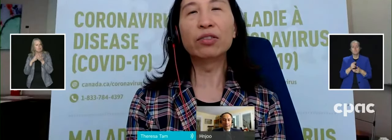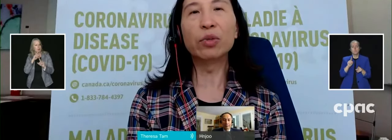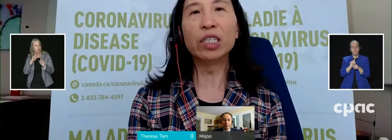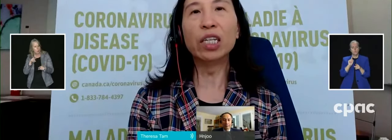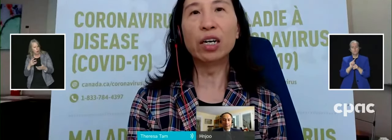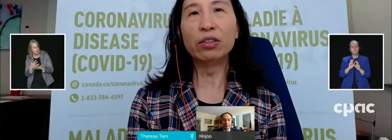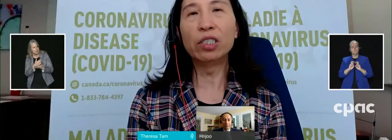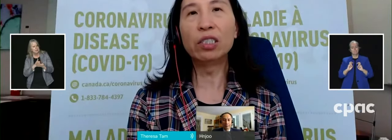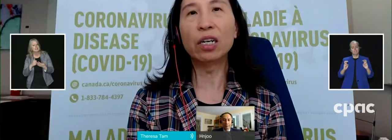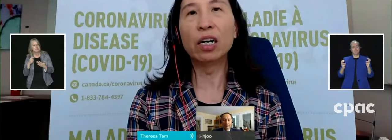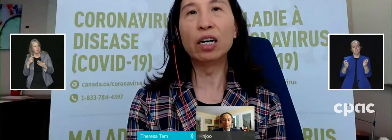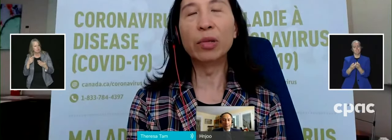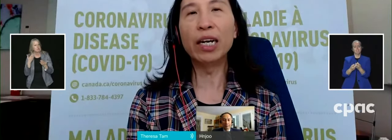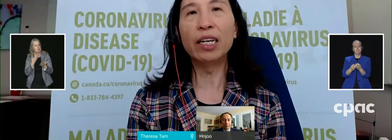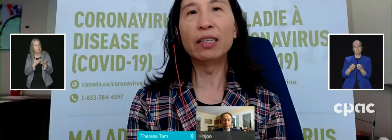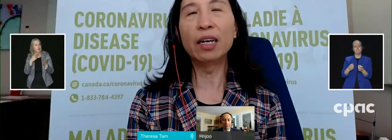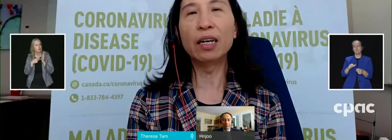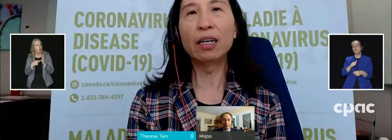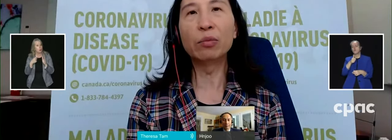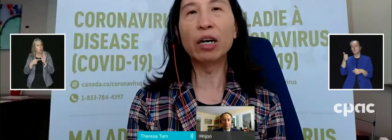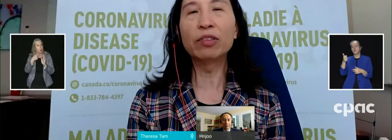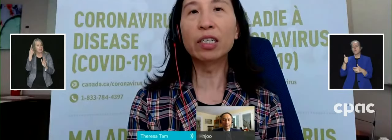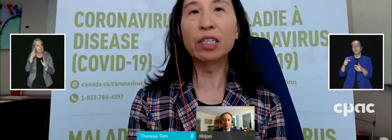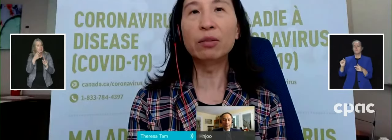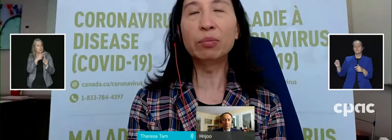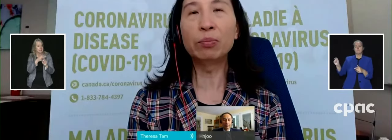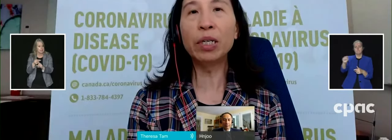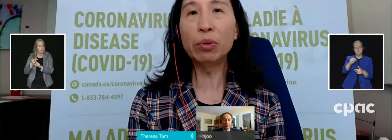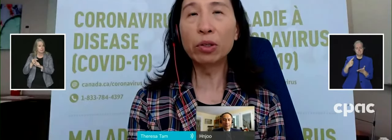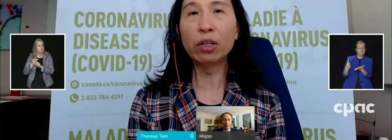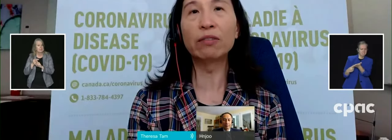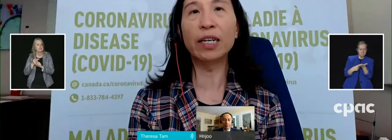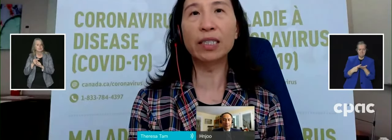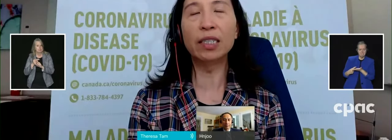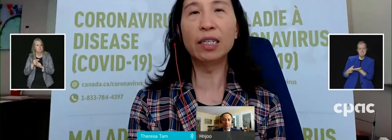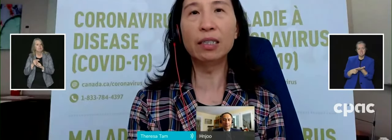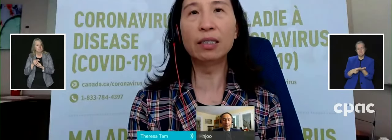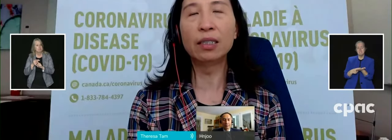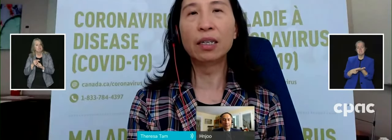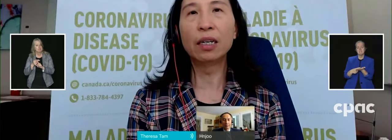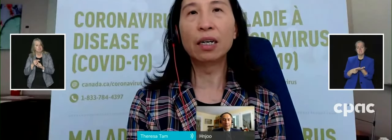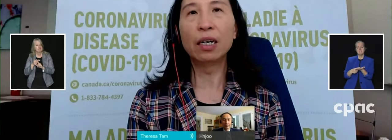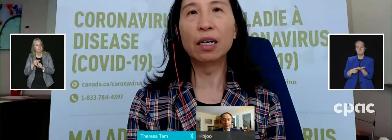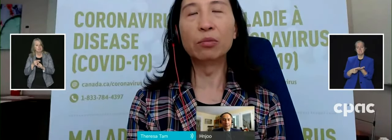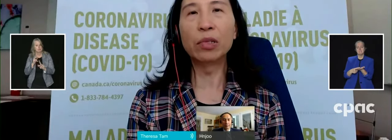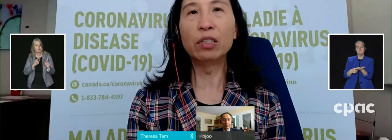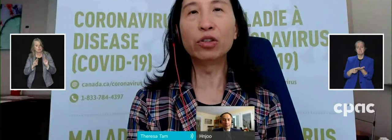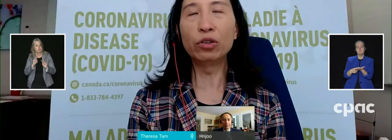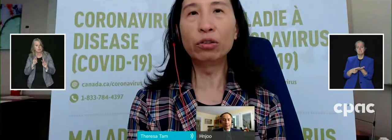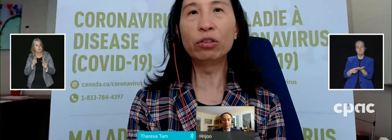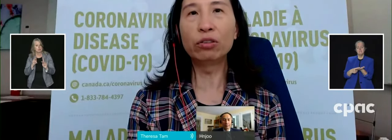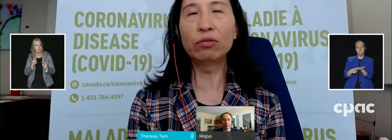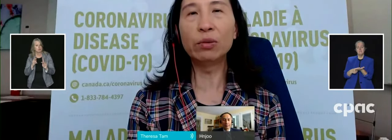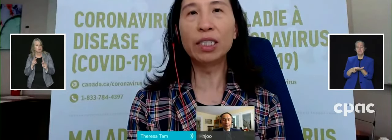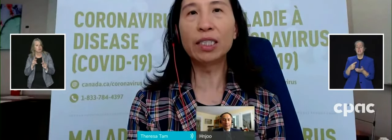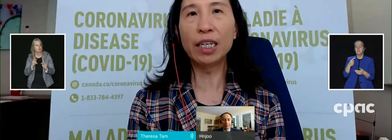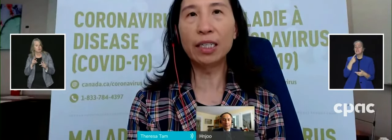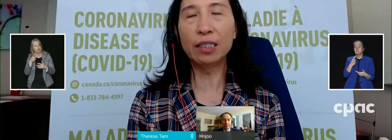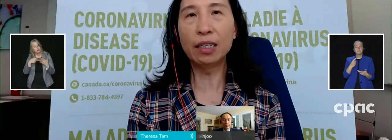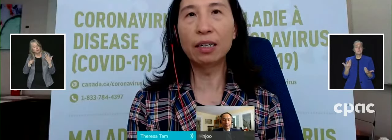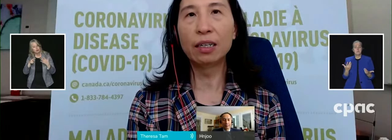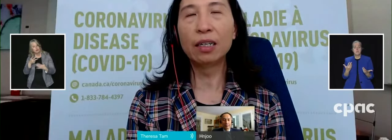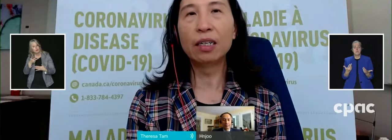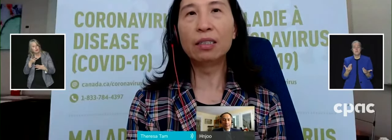that after one dose and after the people who are vaccinated, 2 to 3